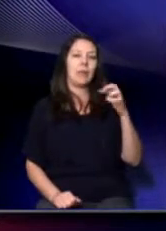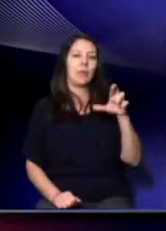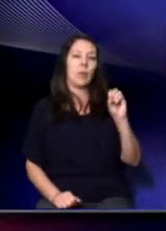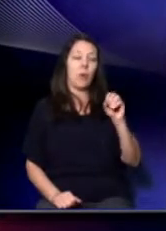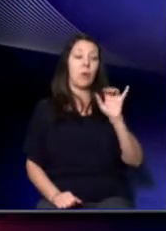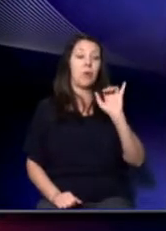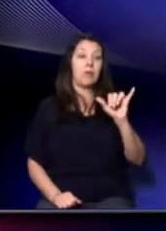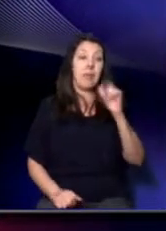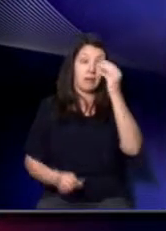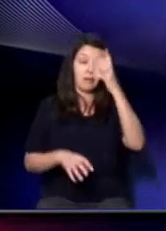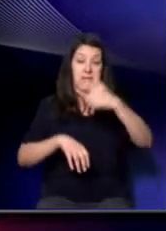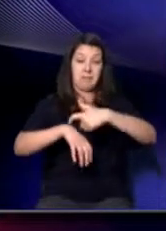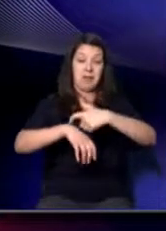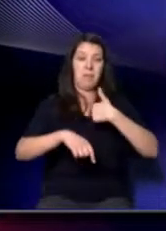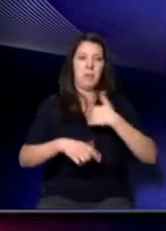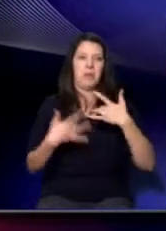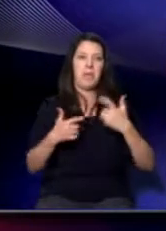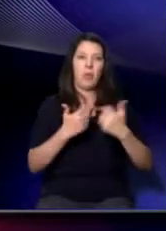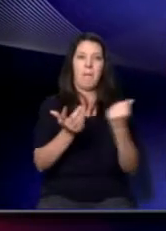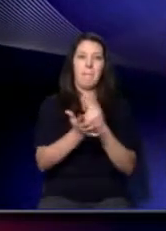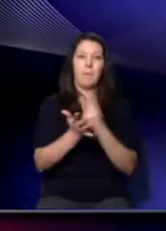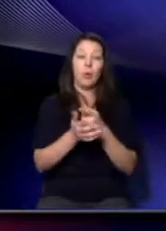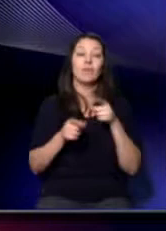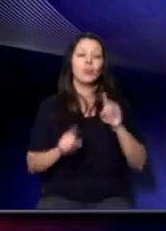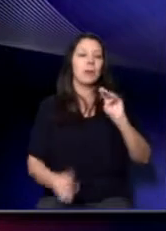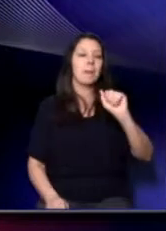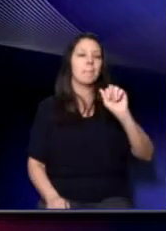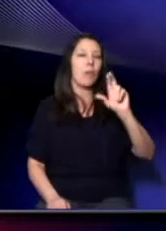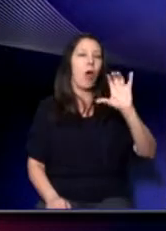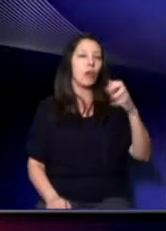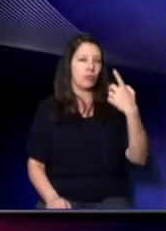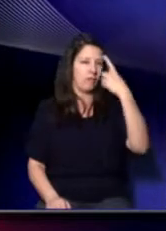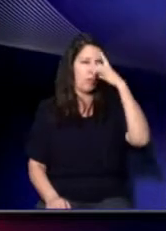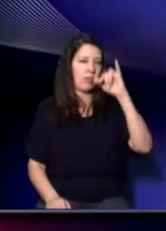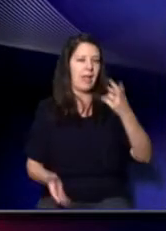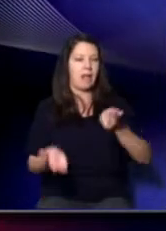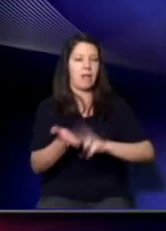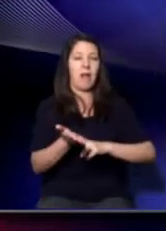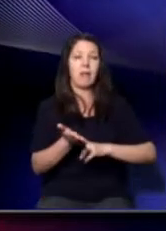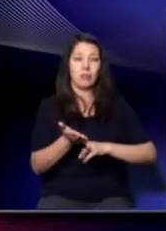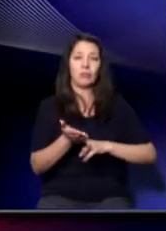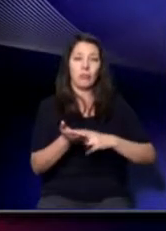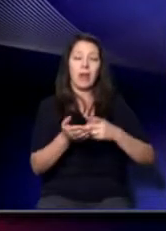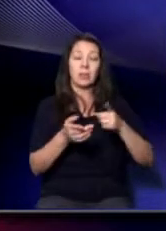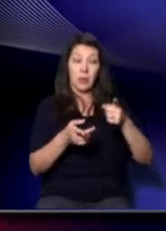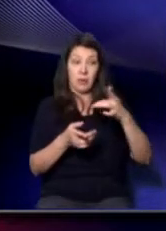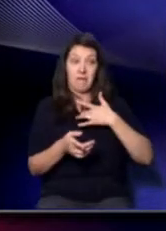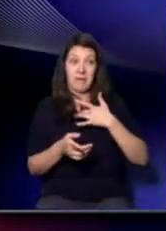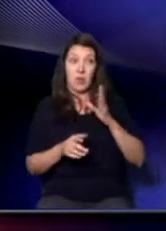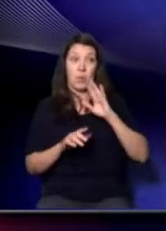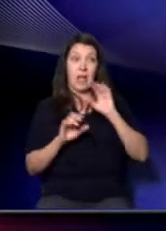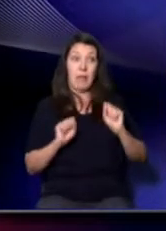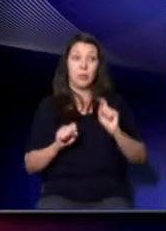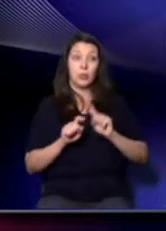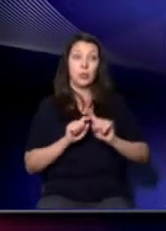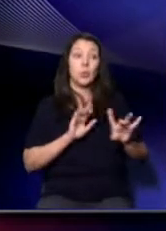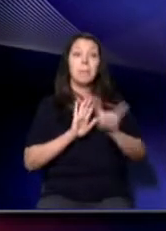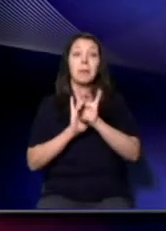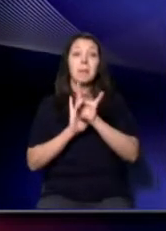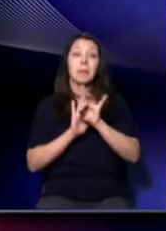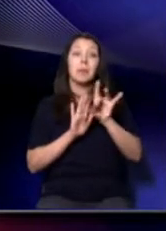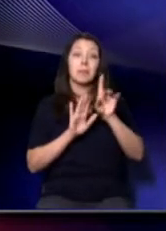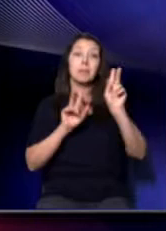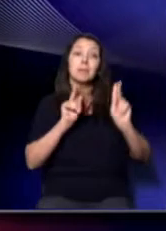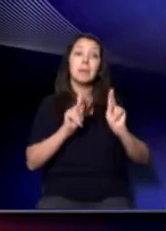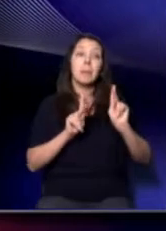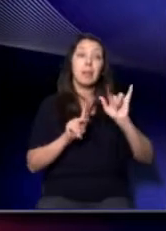those contracts in the March meeting every year. Is it your expectation that we'll have candidates identified for these positions and that